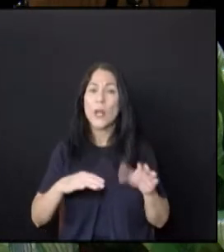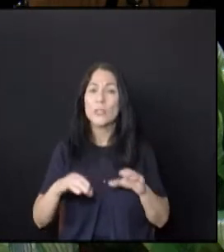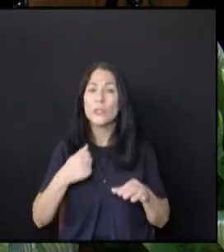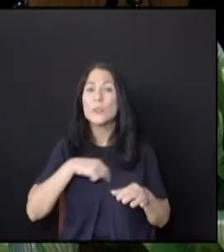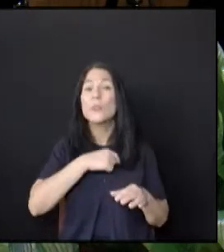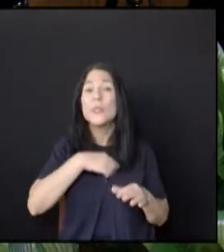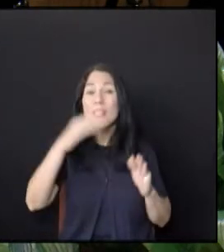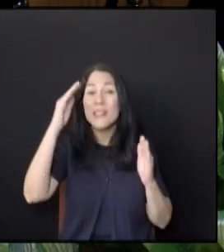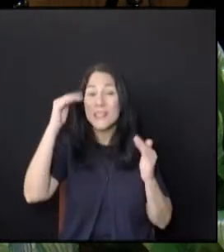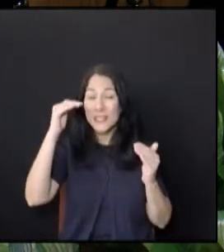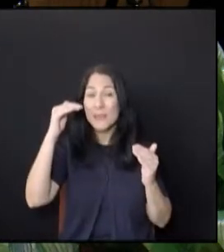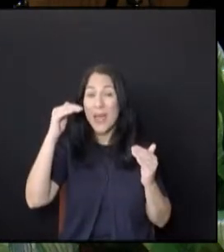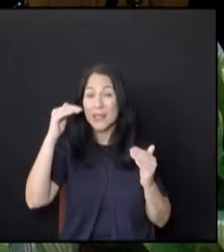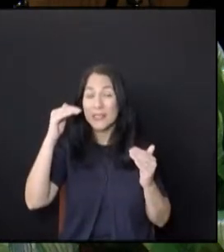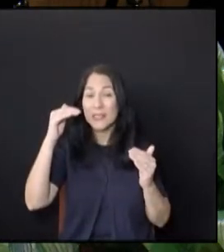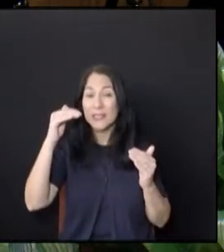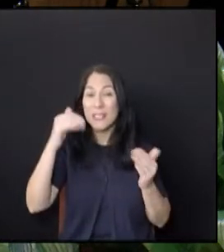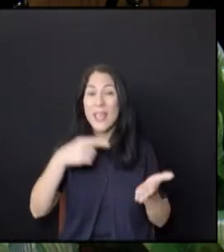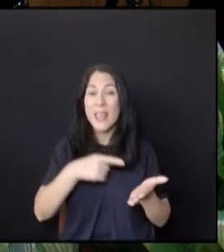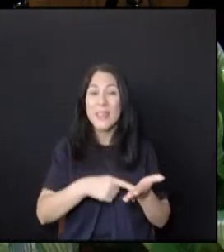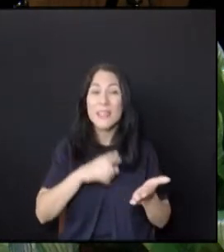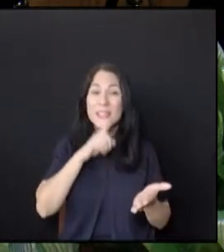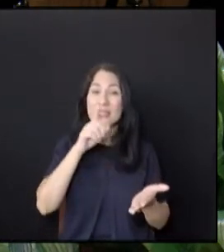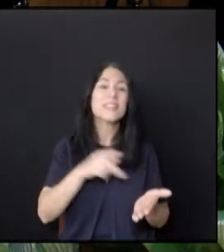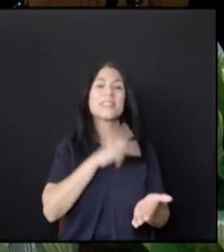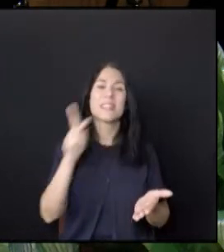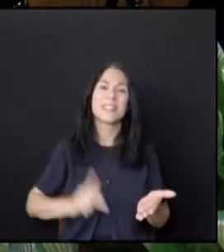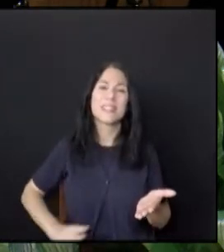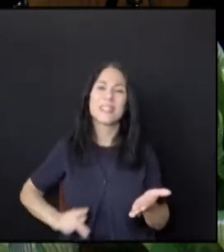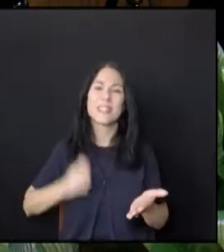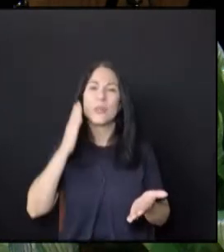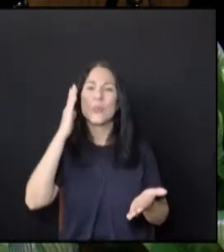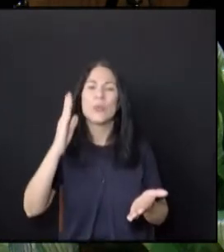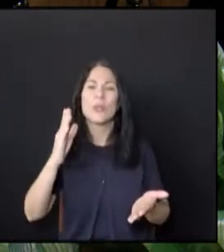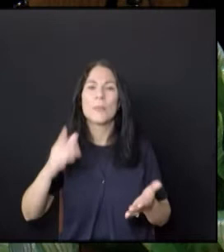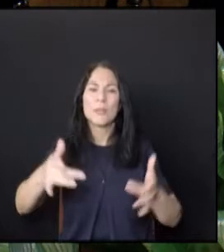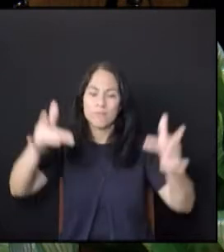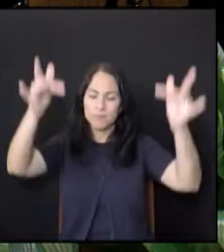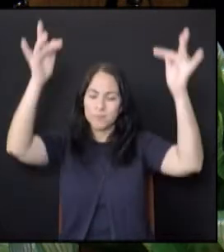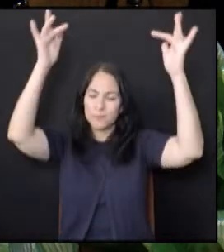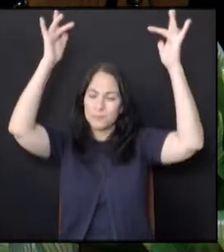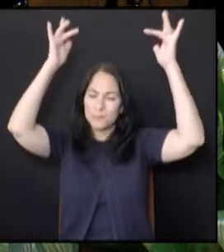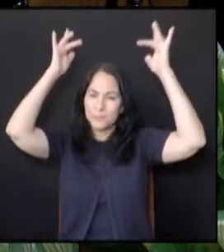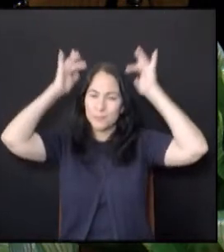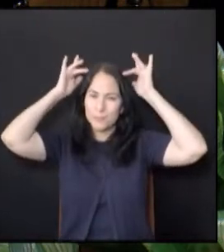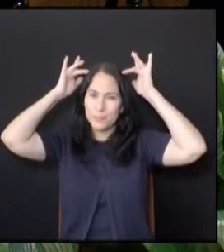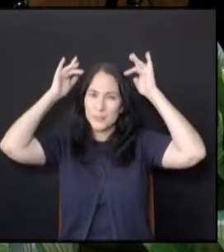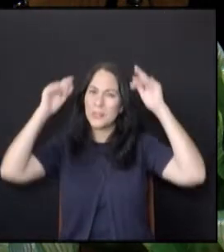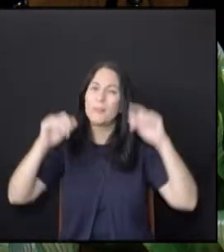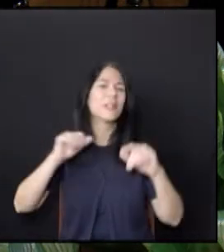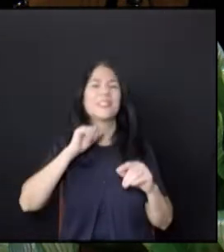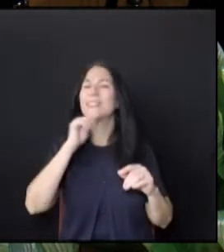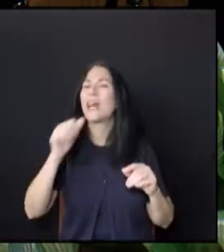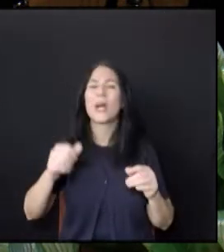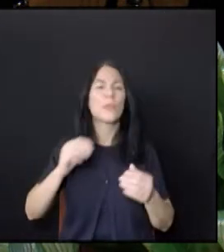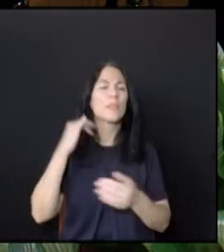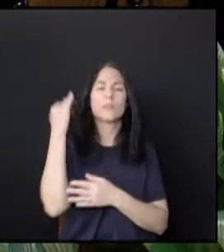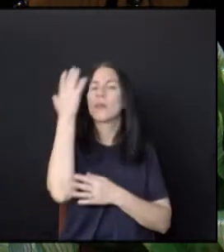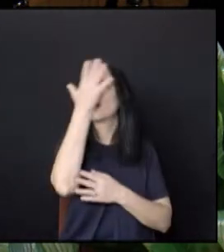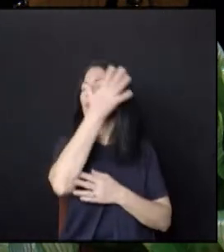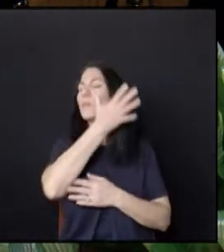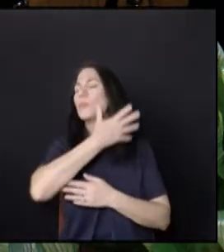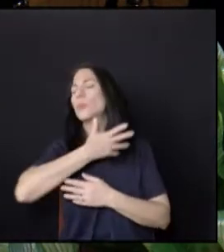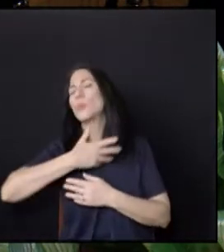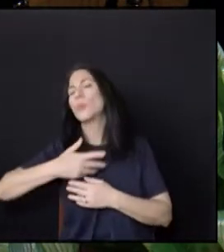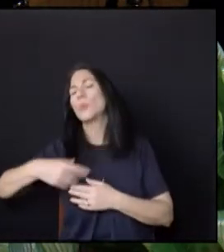expect? This is the king who will be coronated, but not with an ornate, bejeweled crown of